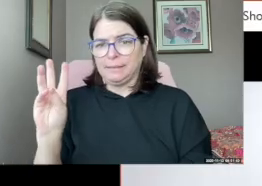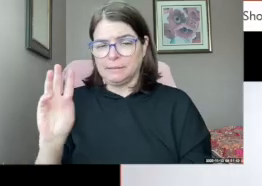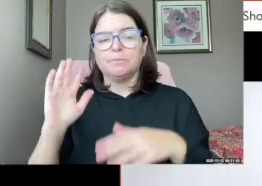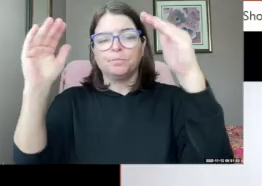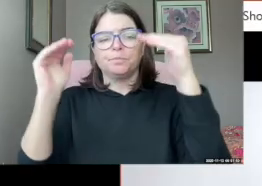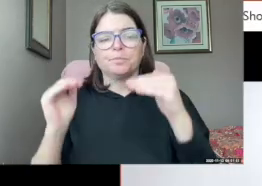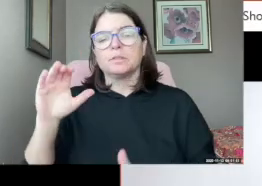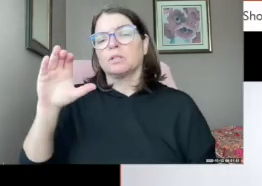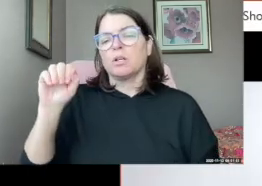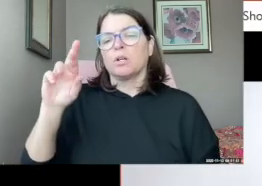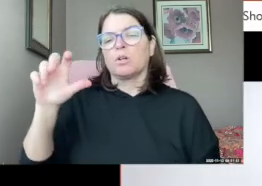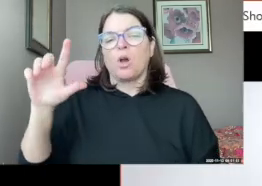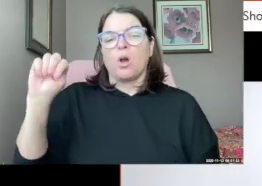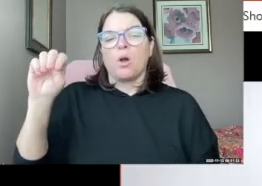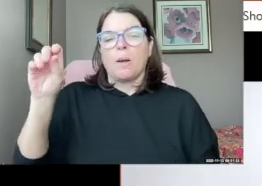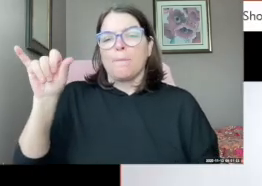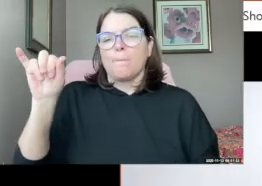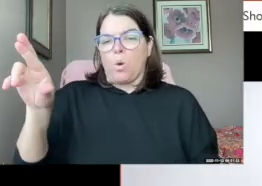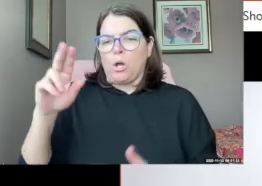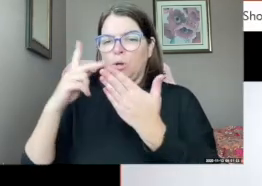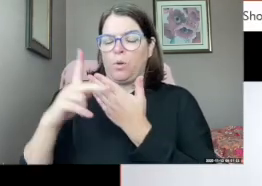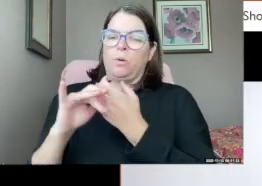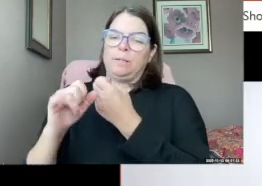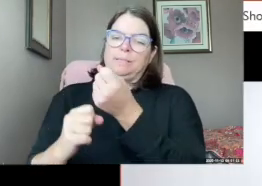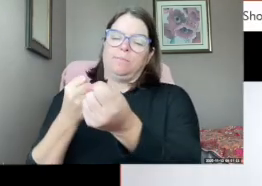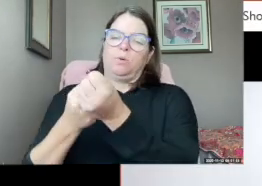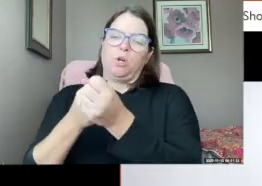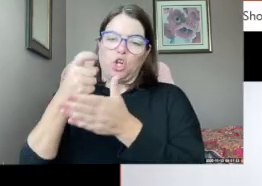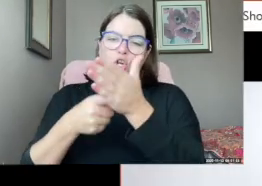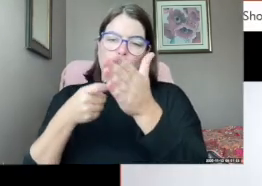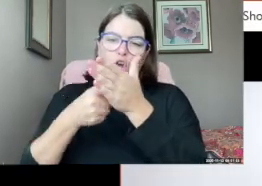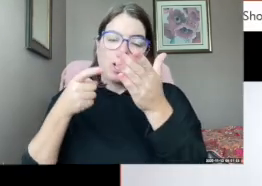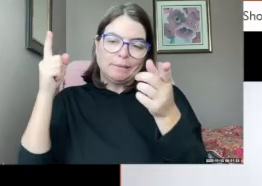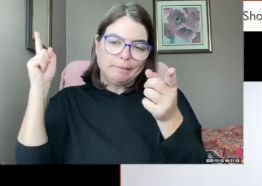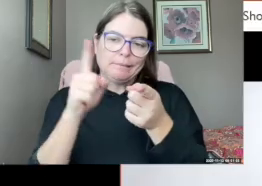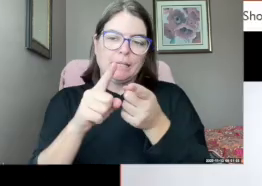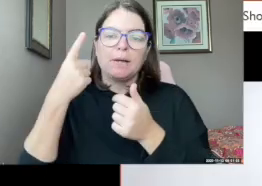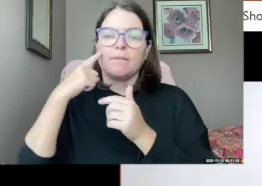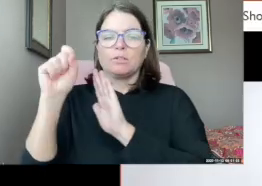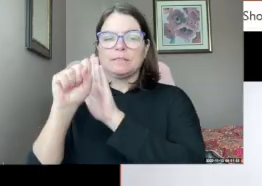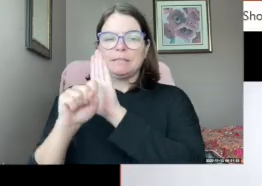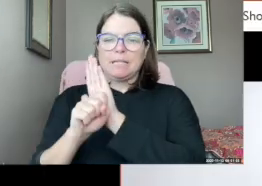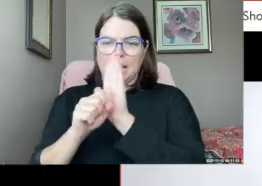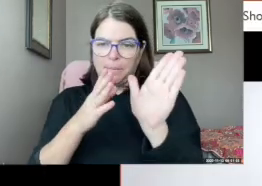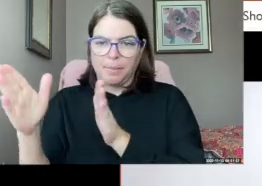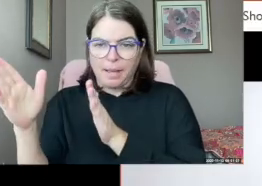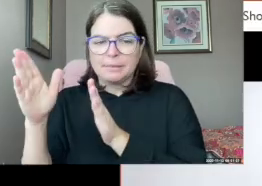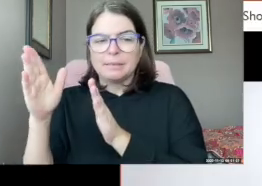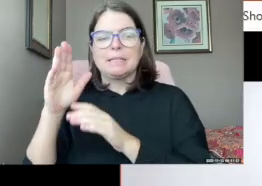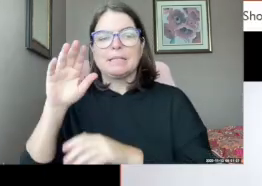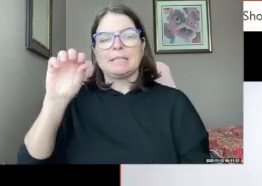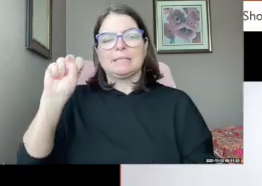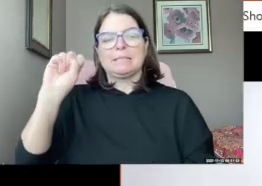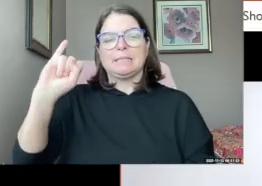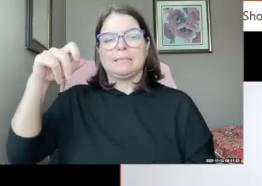Next, we have the Carl Moyer program that supports cost-effective emission reductions for State Implementation Plan,